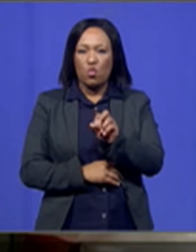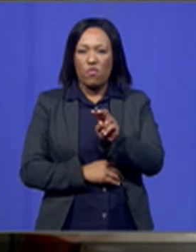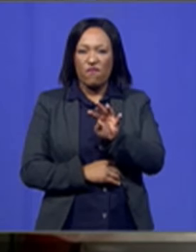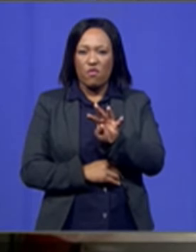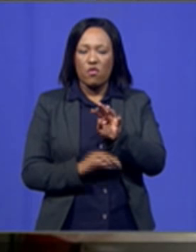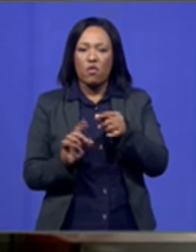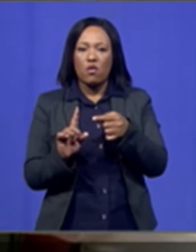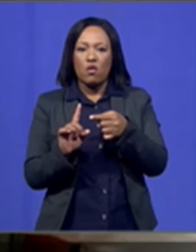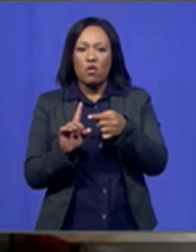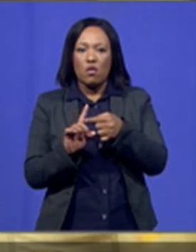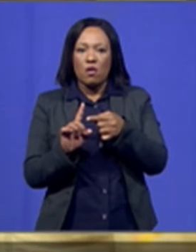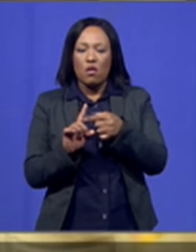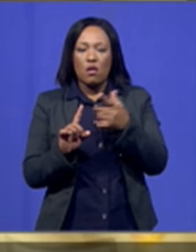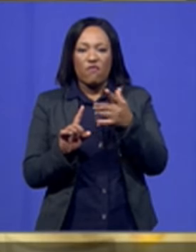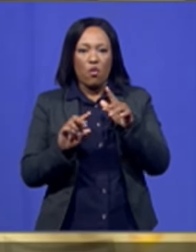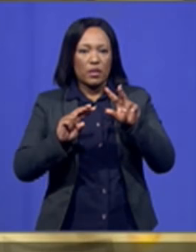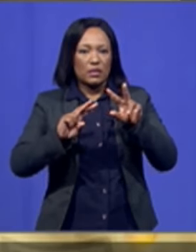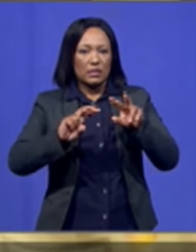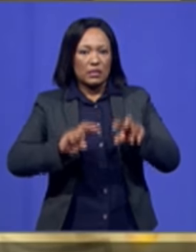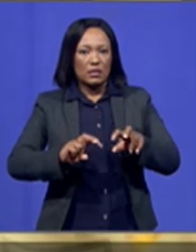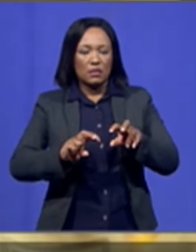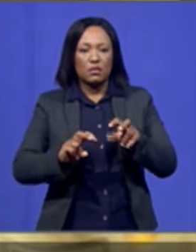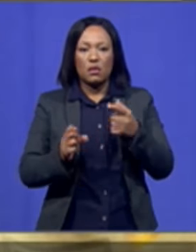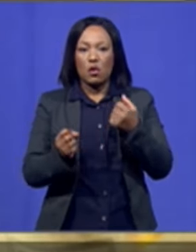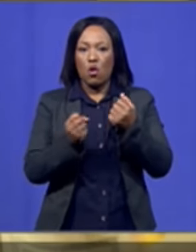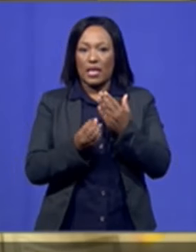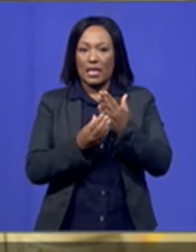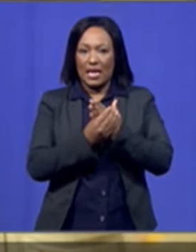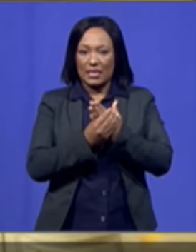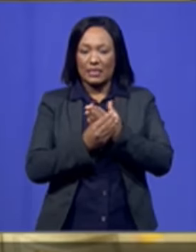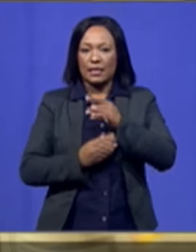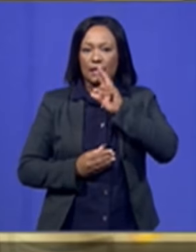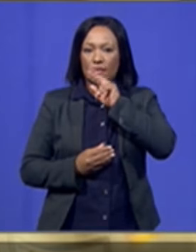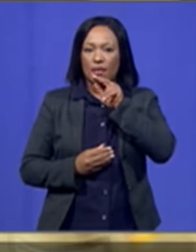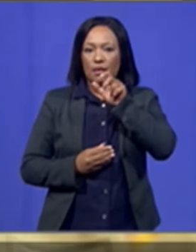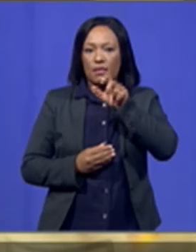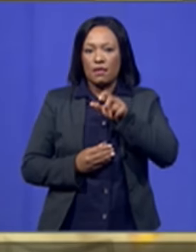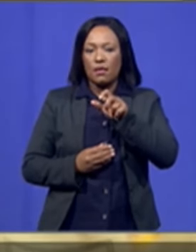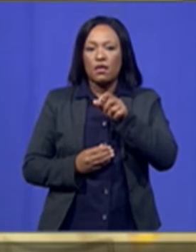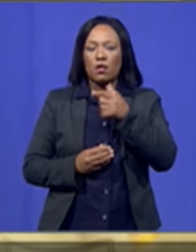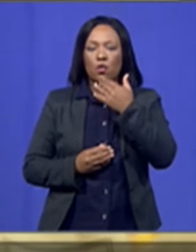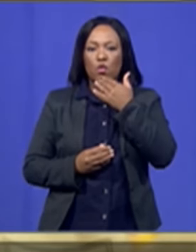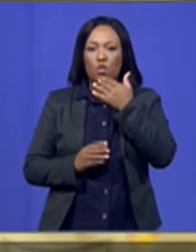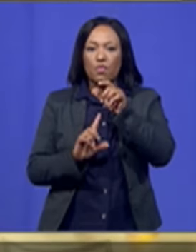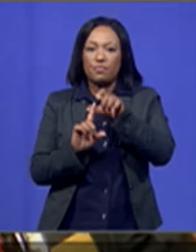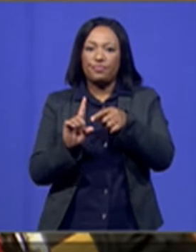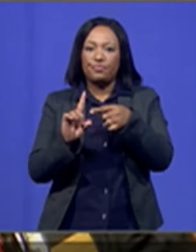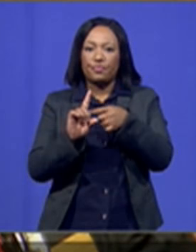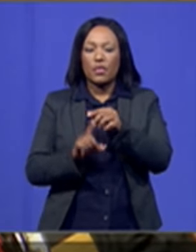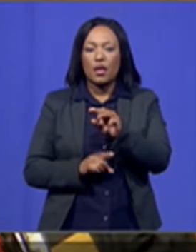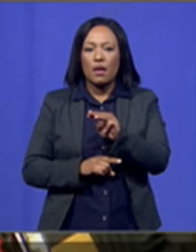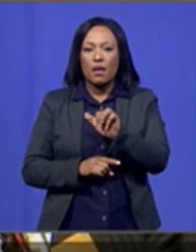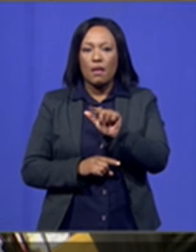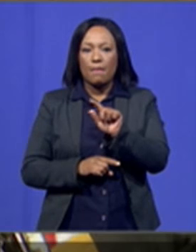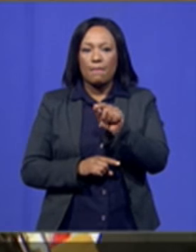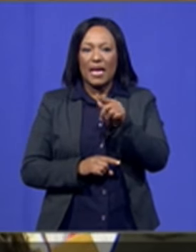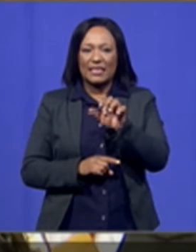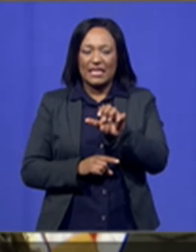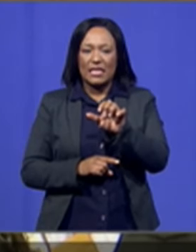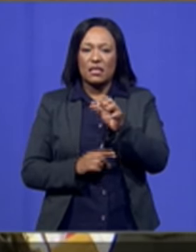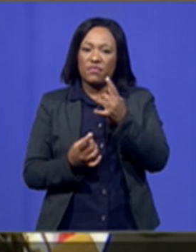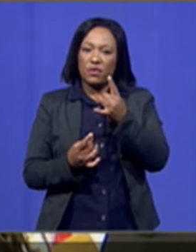Mokgotlwe bakeng sa tlhahlobo. Go tla ka jeno mmuedi wa sepolesa e leng Brigadier Atlenda Mathe o boleletse baqolotsi ba ditaba